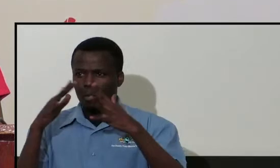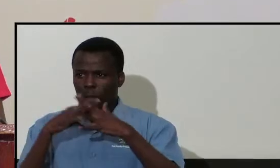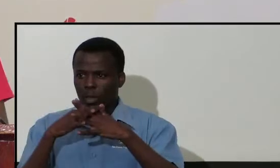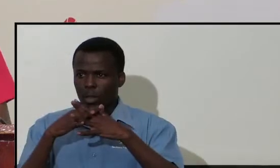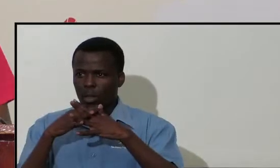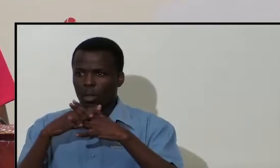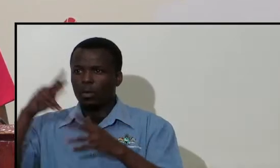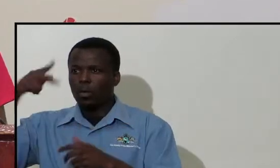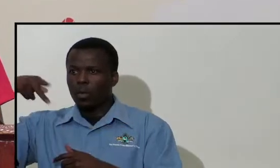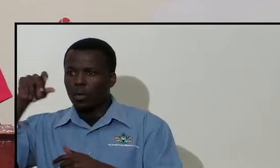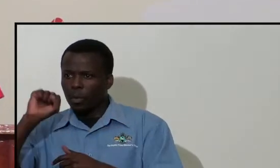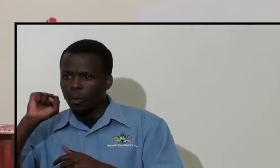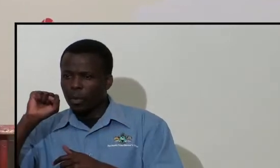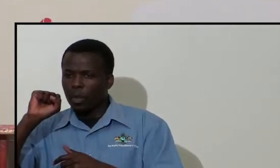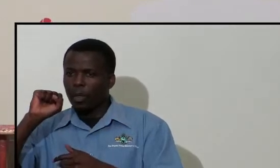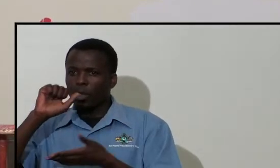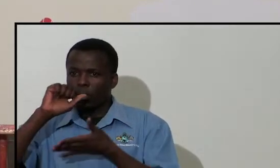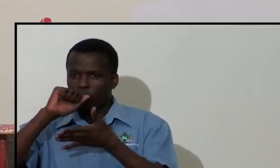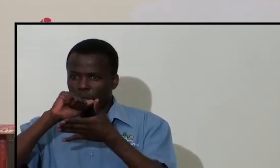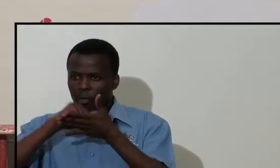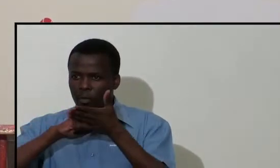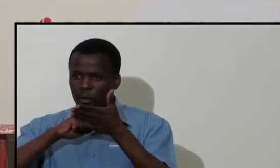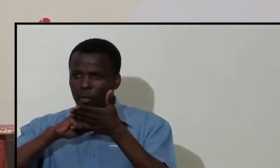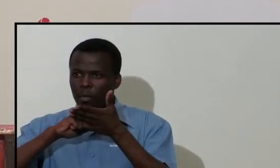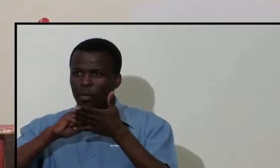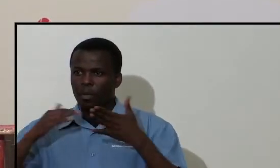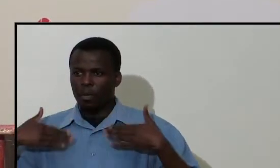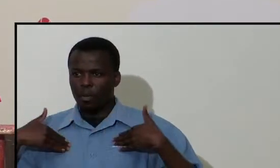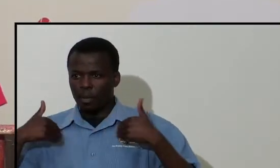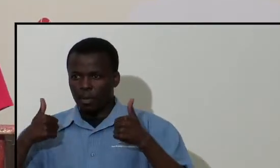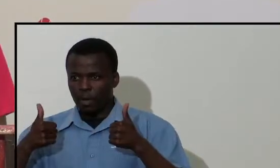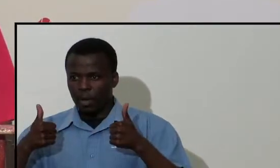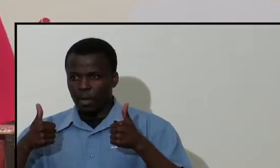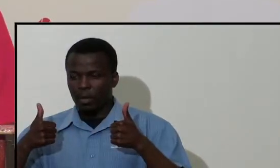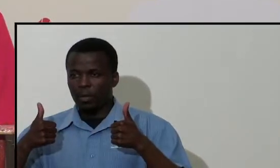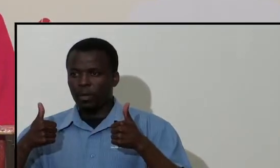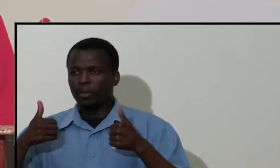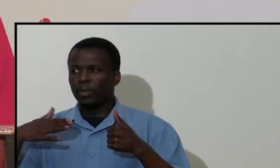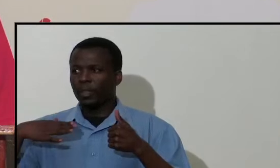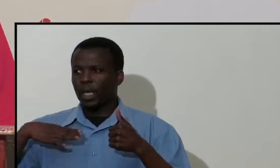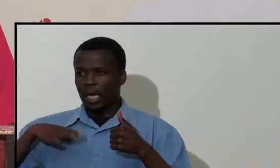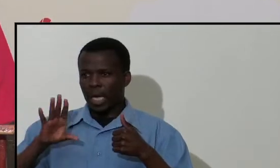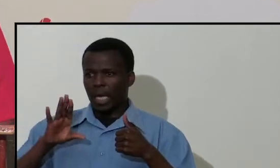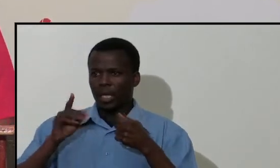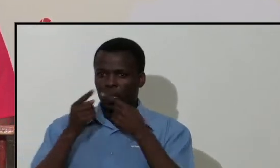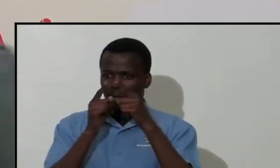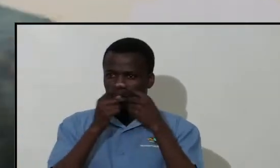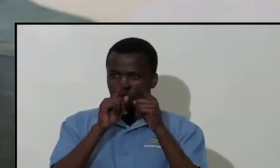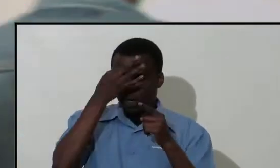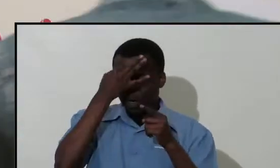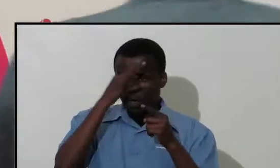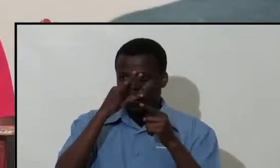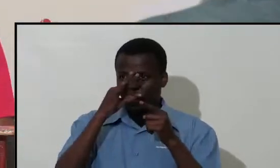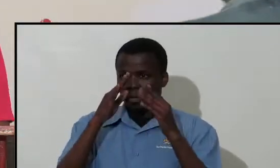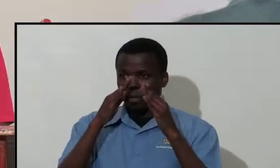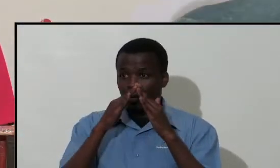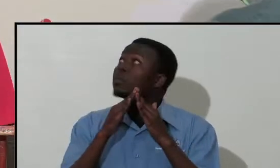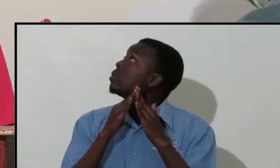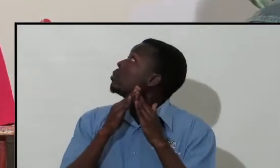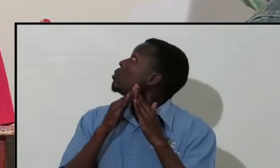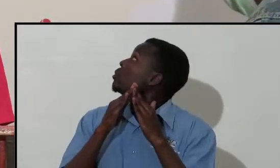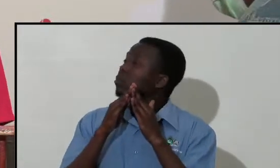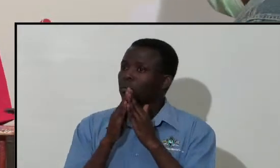the peers from the Ministry of Health and all senior officials from the ministry. Let me